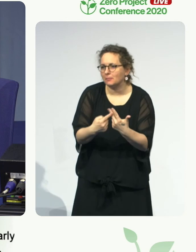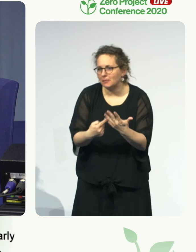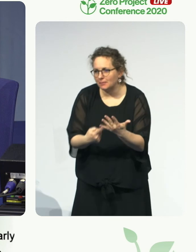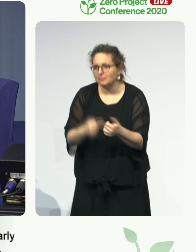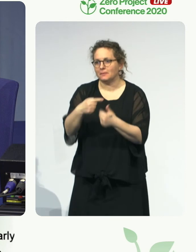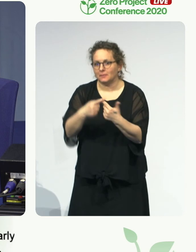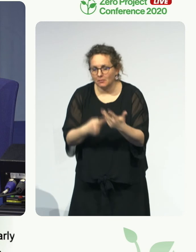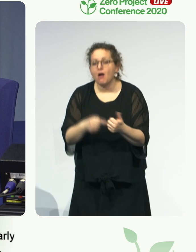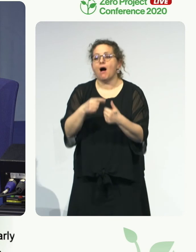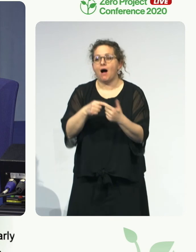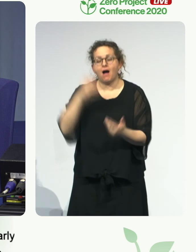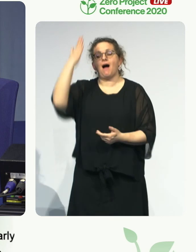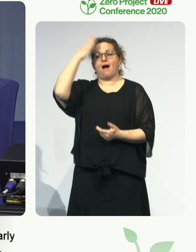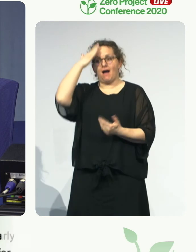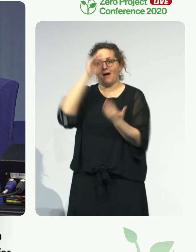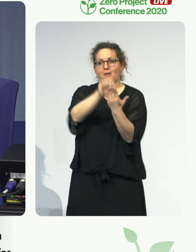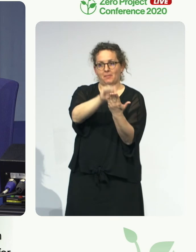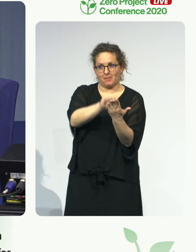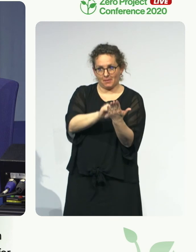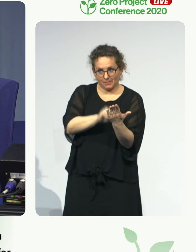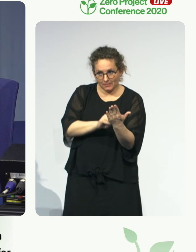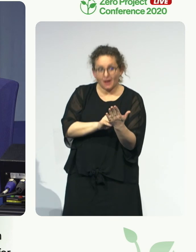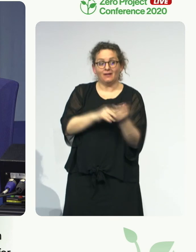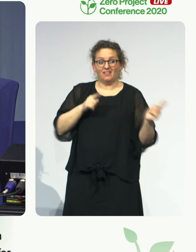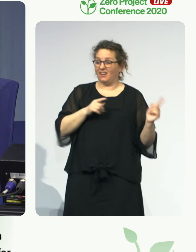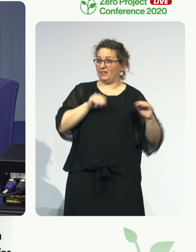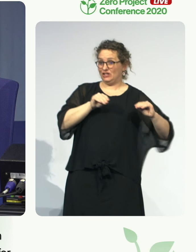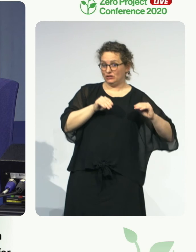the Ministry of Health.